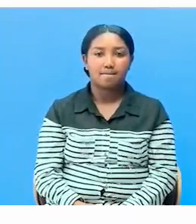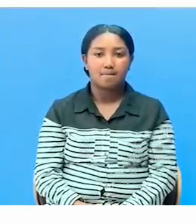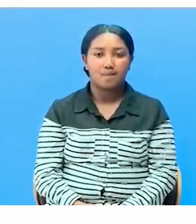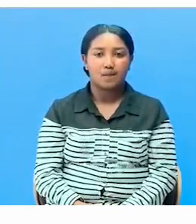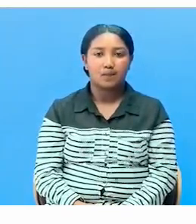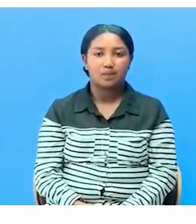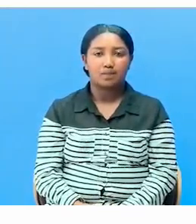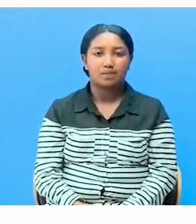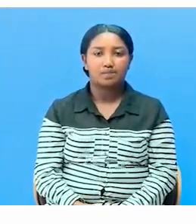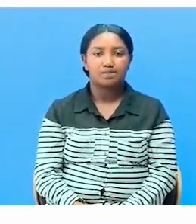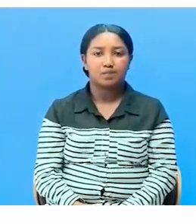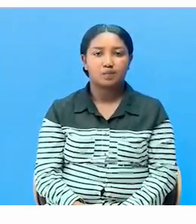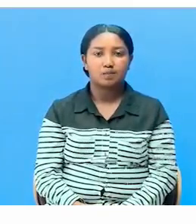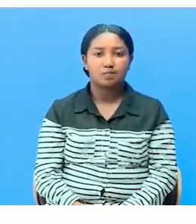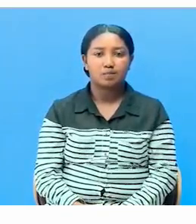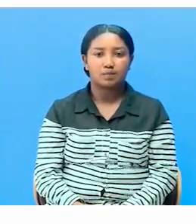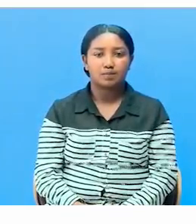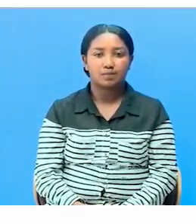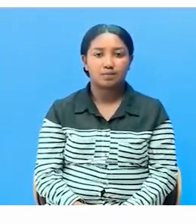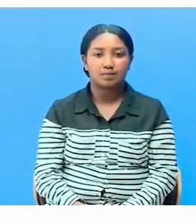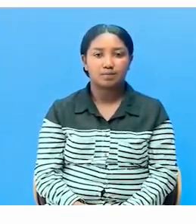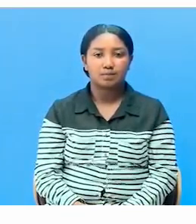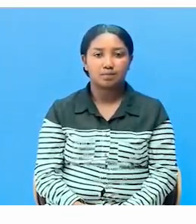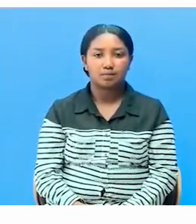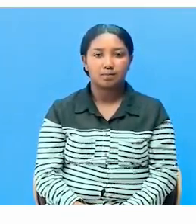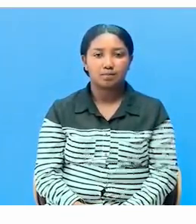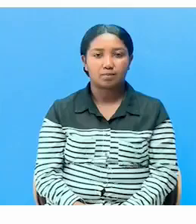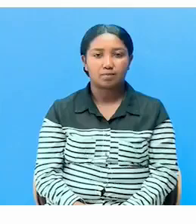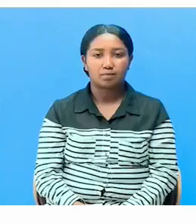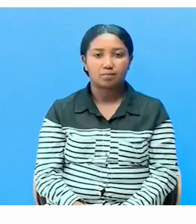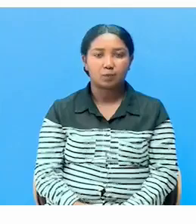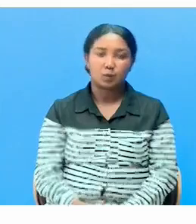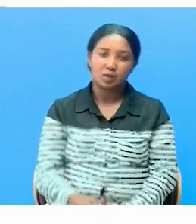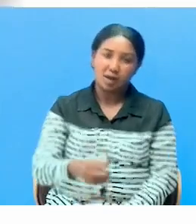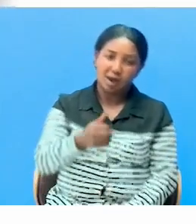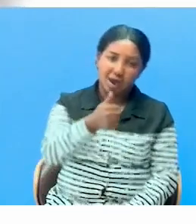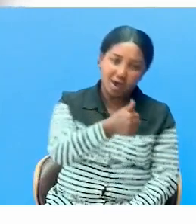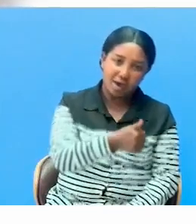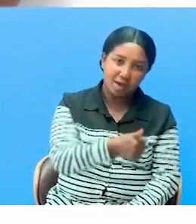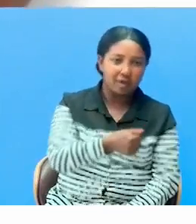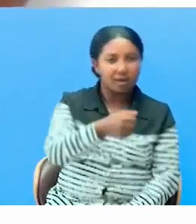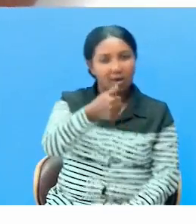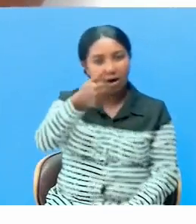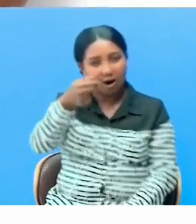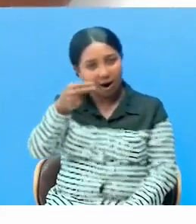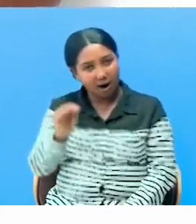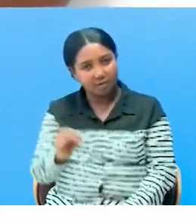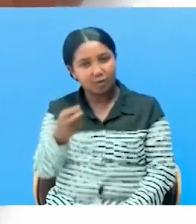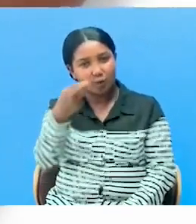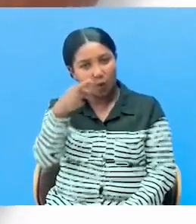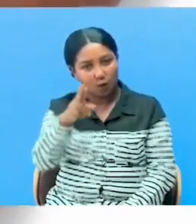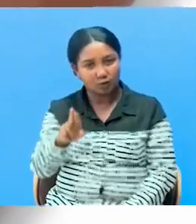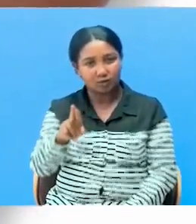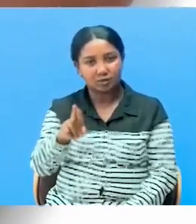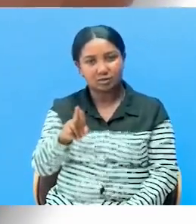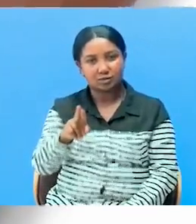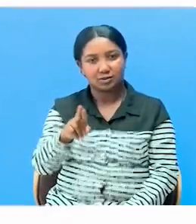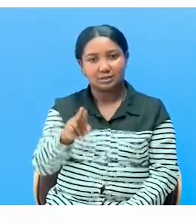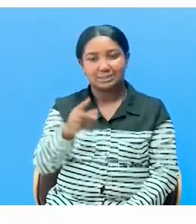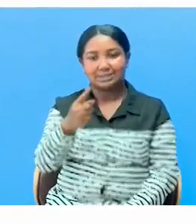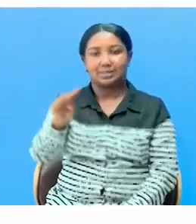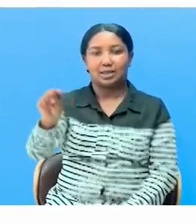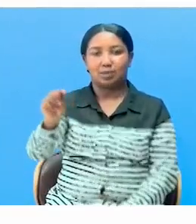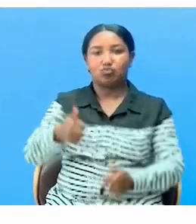Fill the blank space with A, an, or